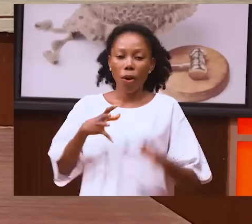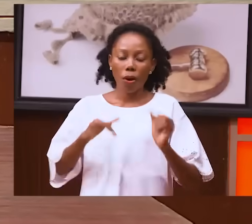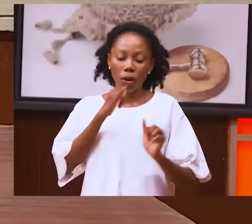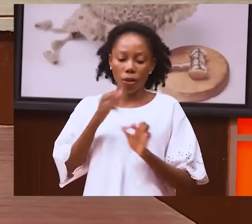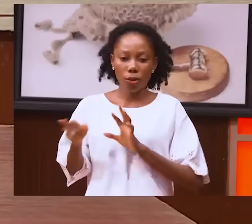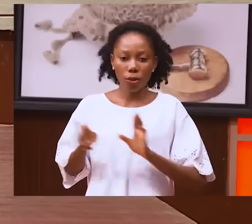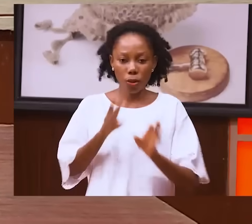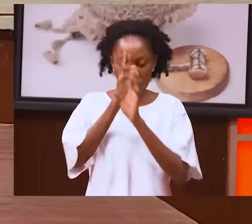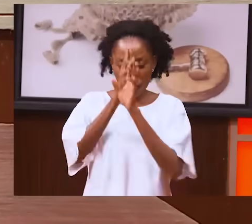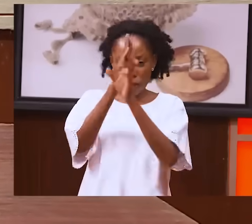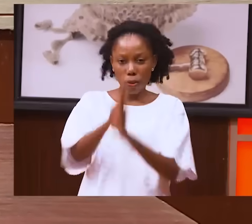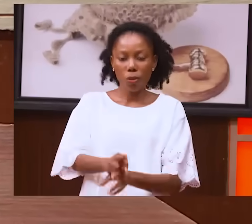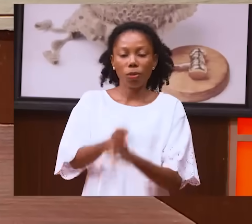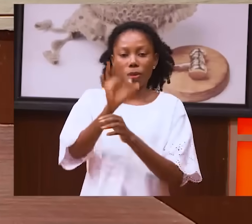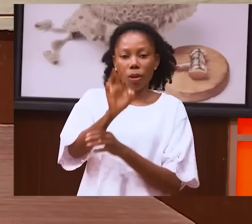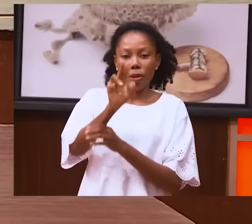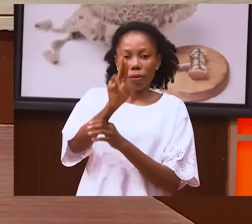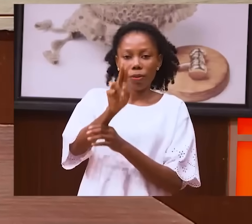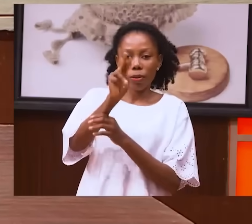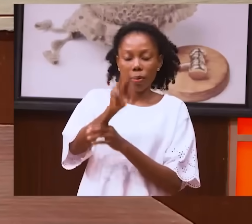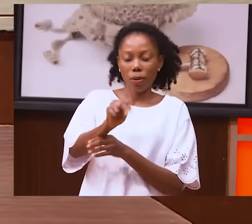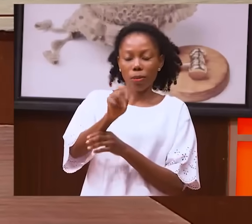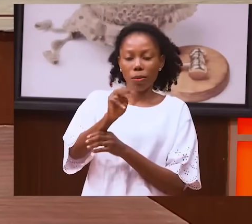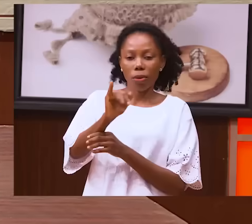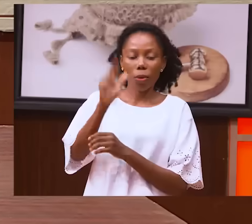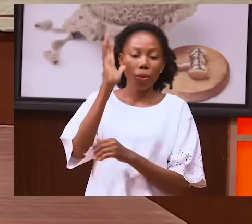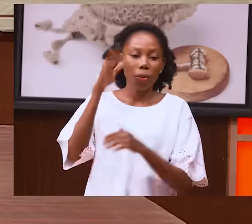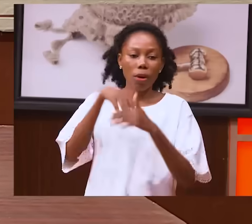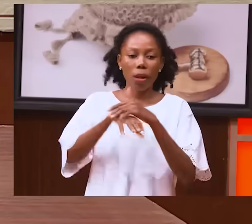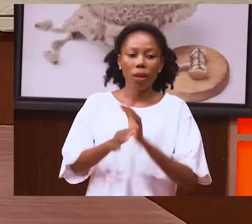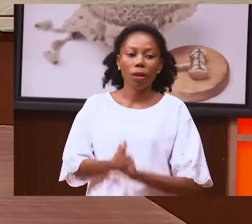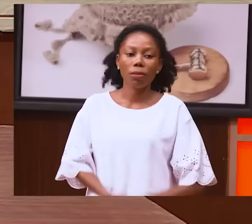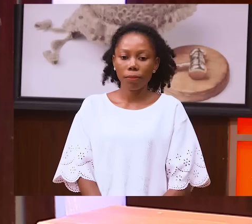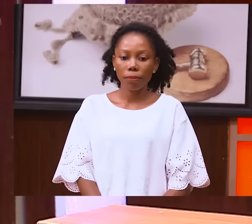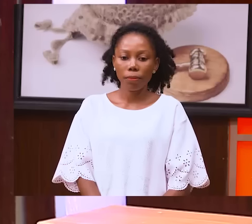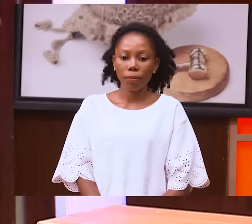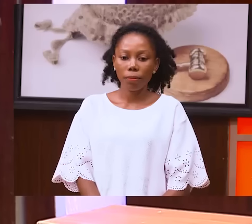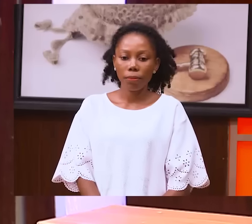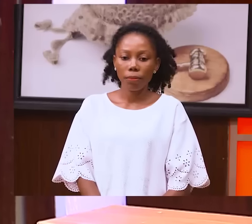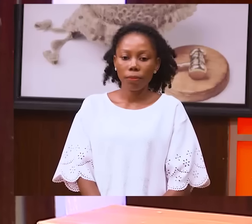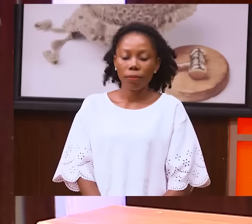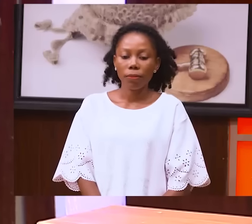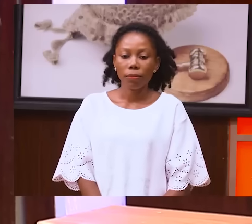Court in session. Honorable Judge Fumi Asaolu presided.